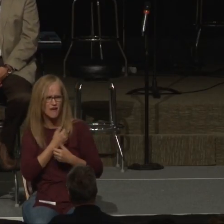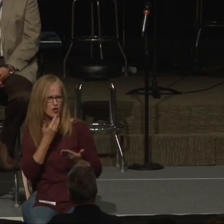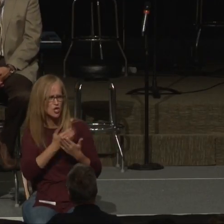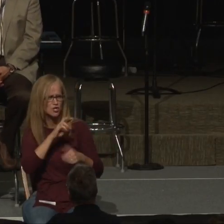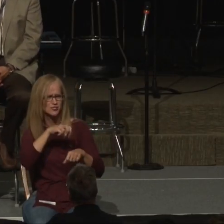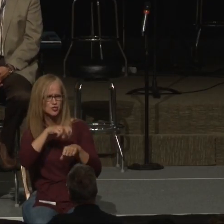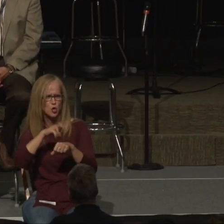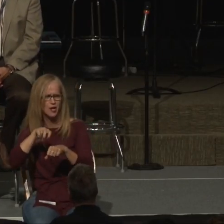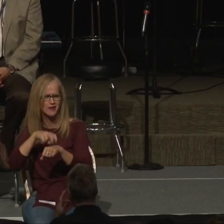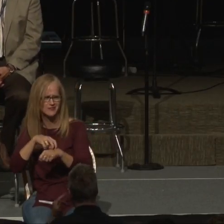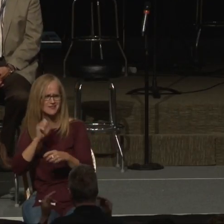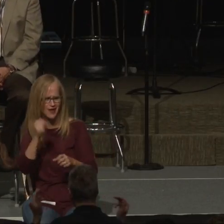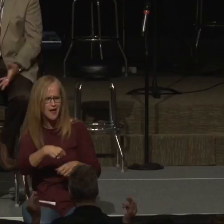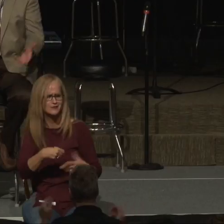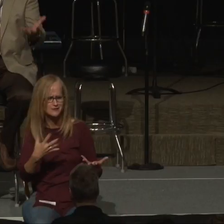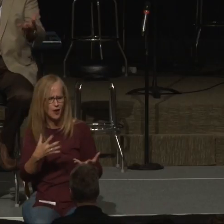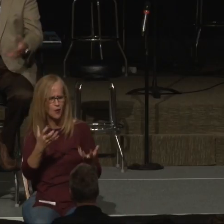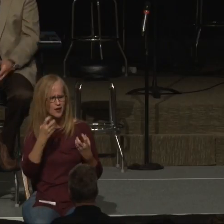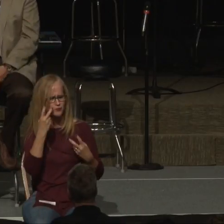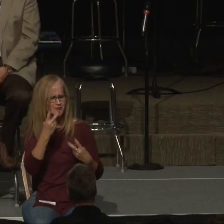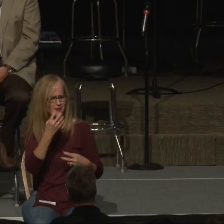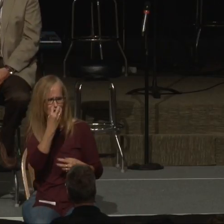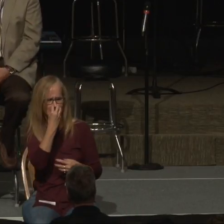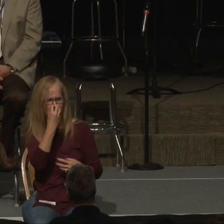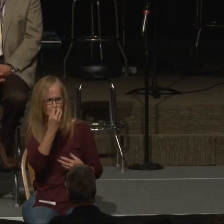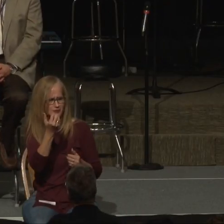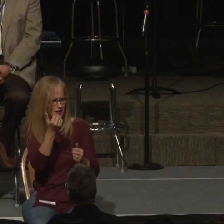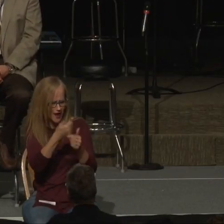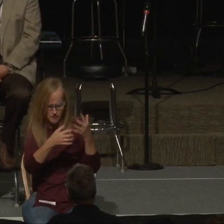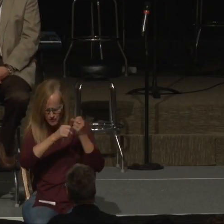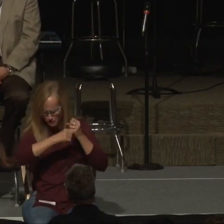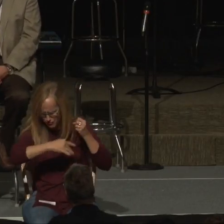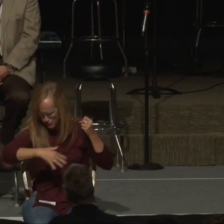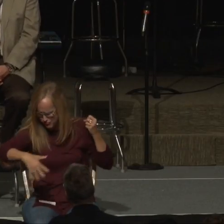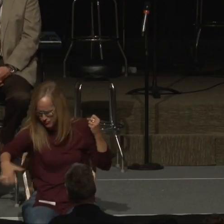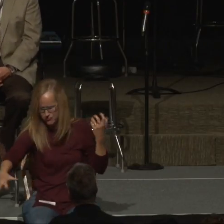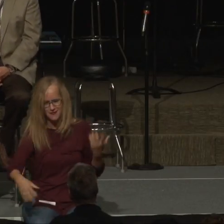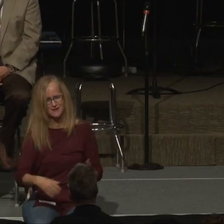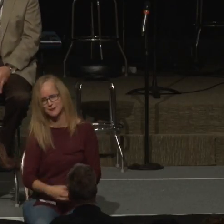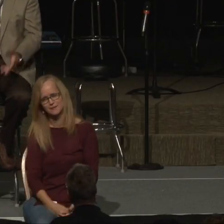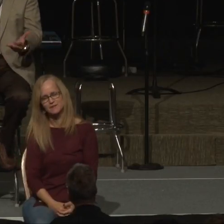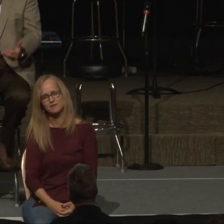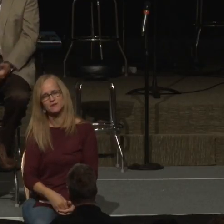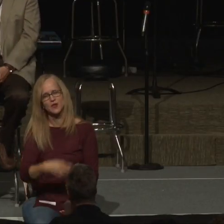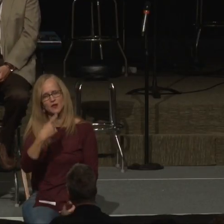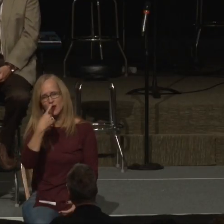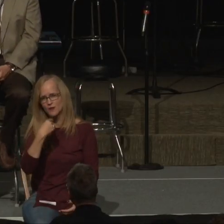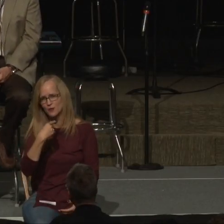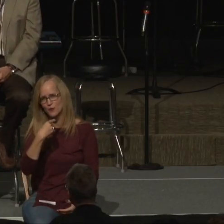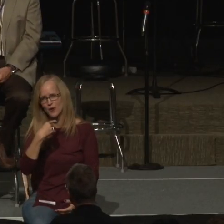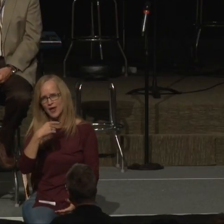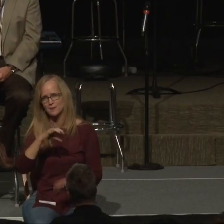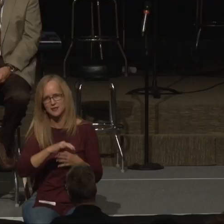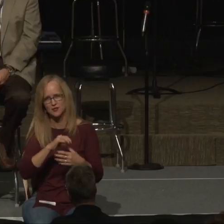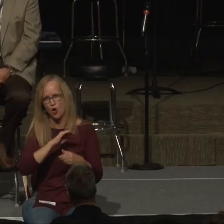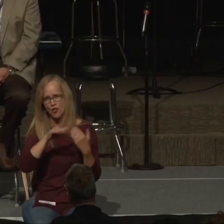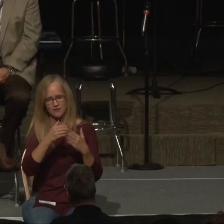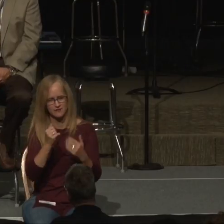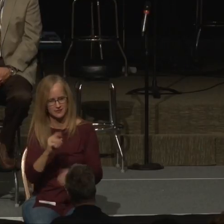watching. I want to see the clowns and the whole nine yards. The red meat and all of it, right?